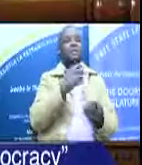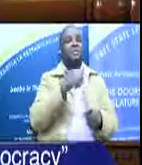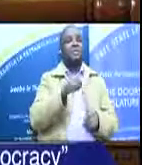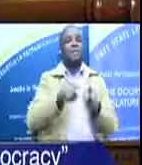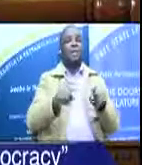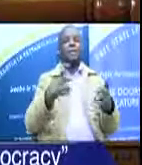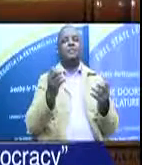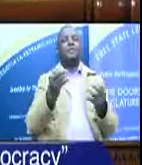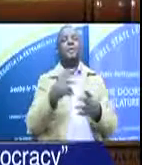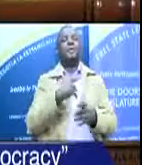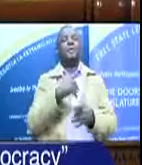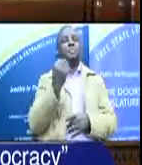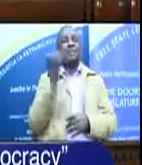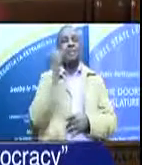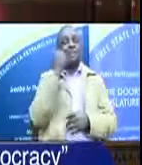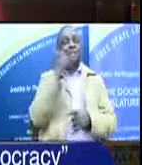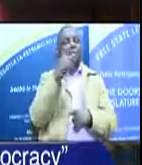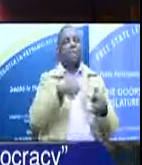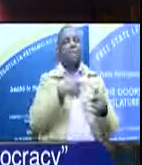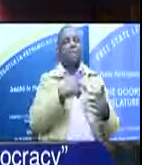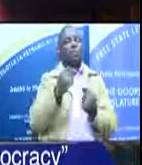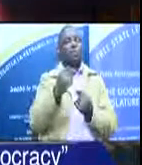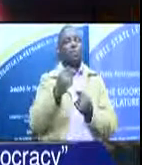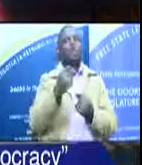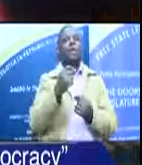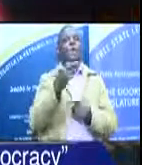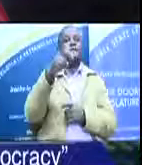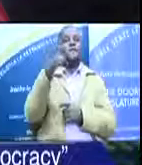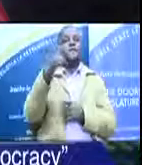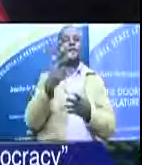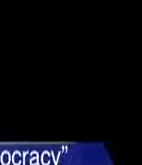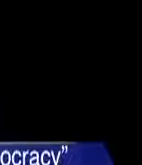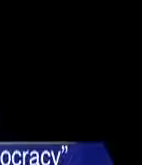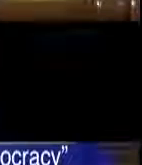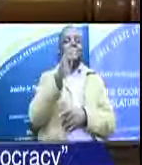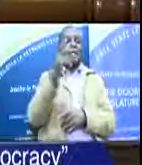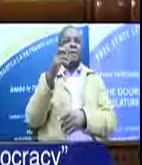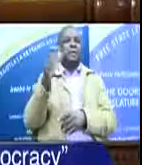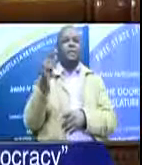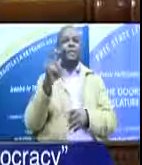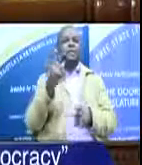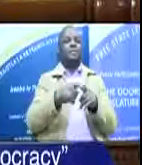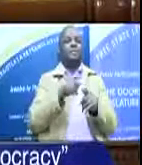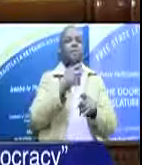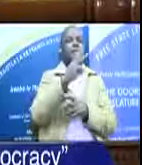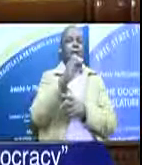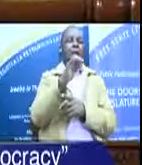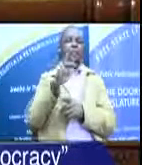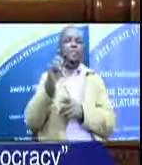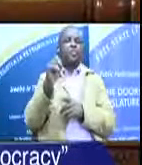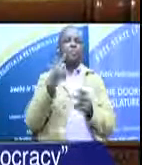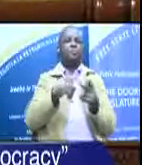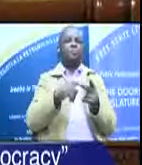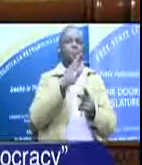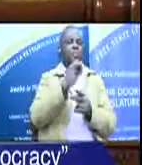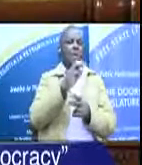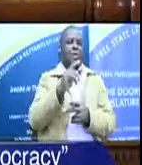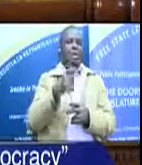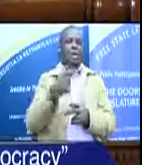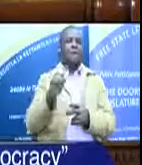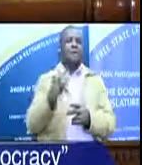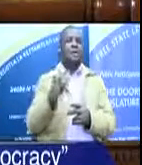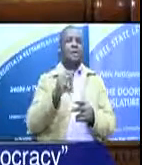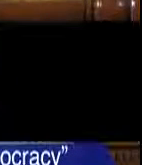pediatric cardiology departments undertook outreach to Dihlabeng, Mufumari Manapo Mopedi and Bongani regional hospitals. The Department